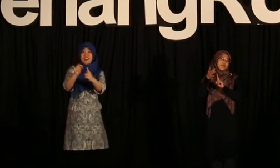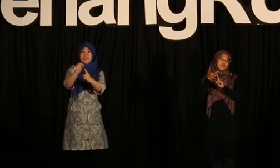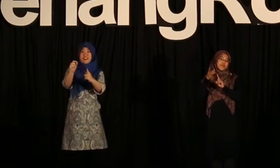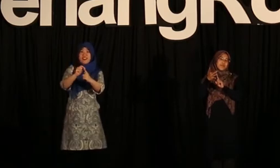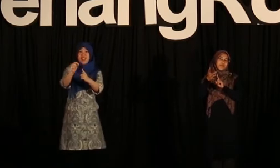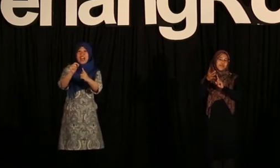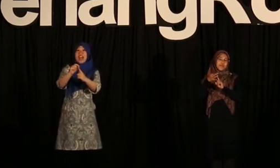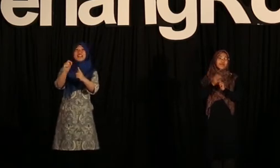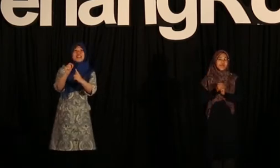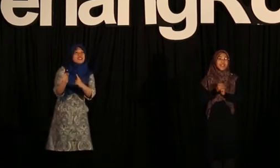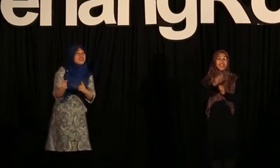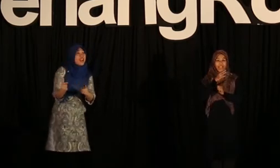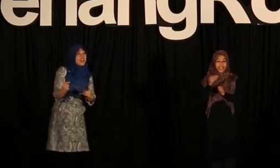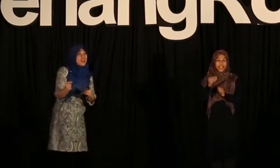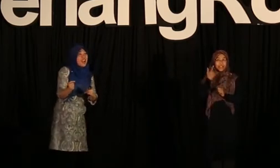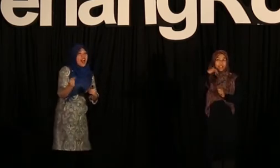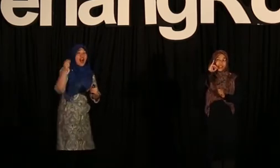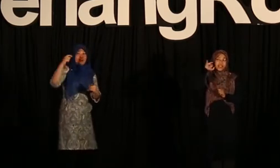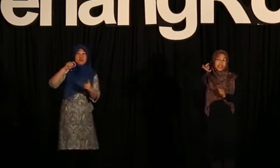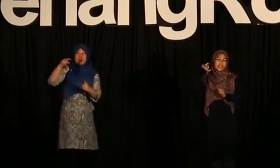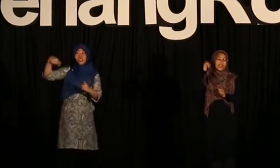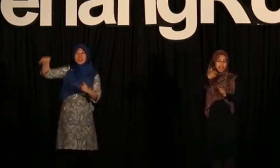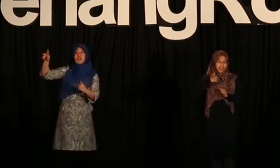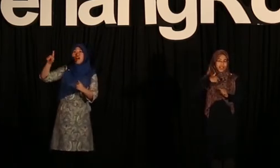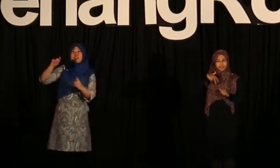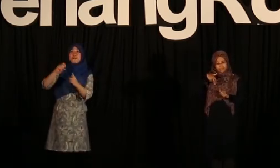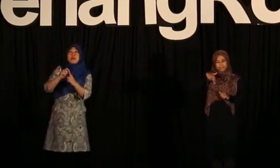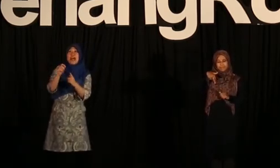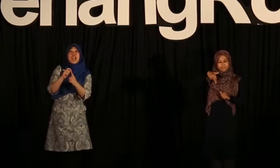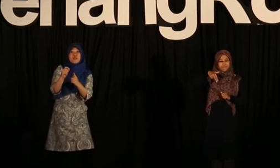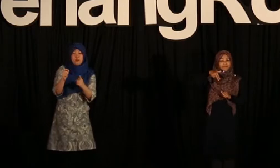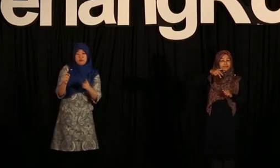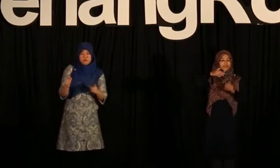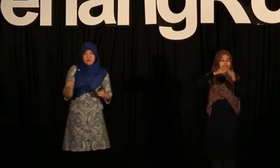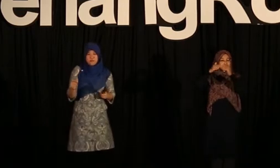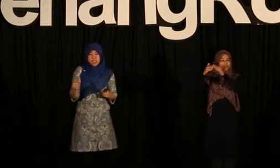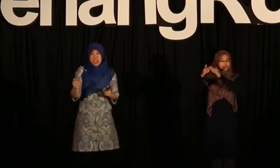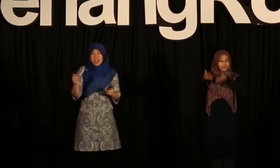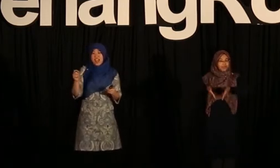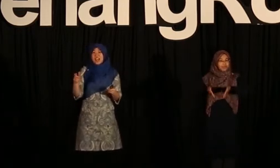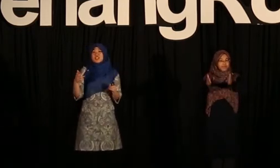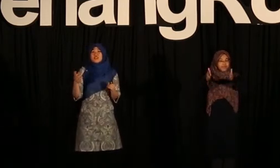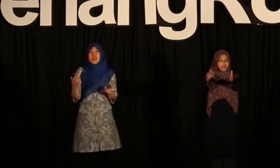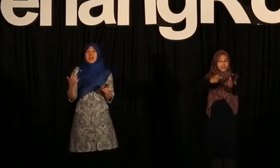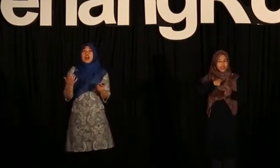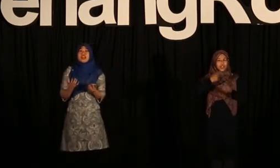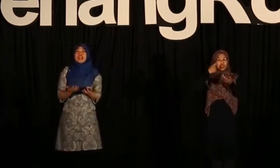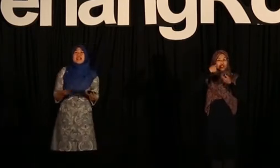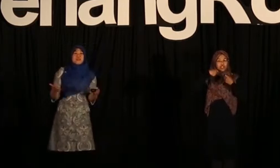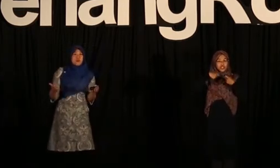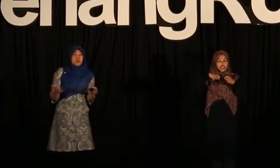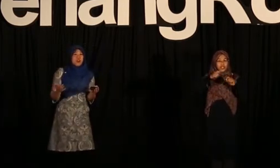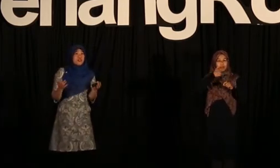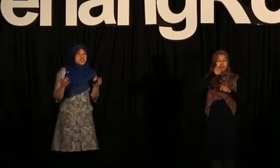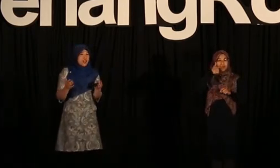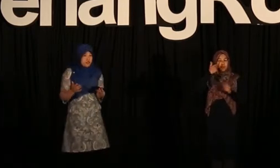Yeah. And yesterday, I was walking around the Penang Road, and I tried a